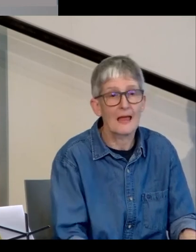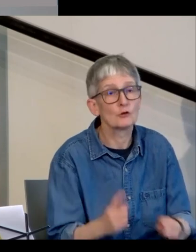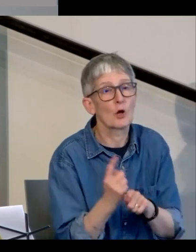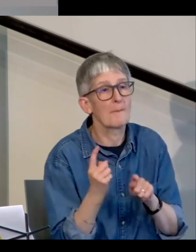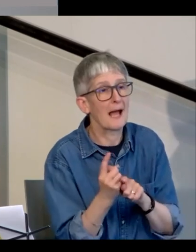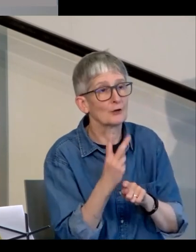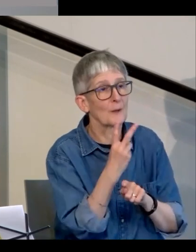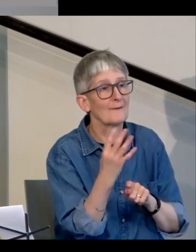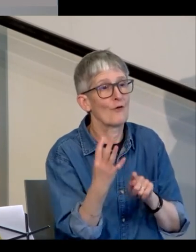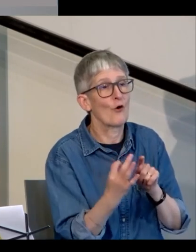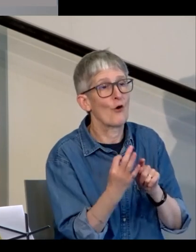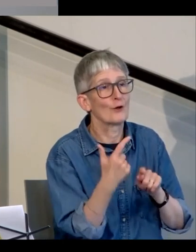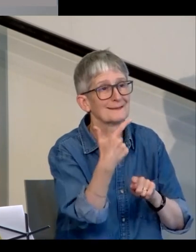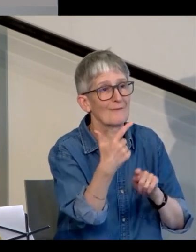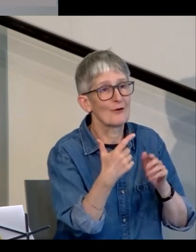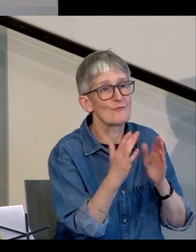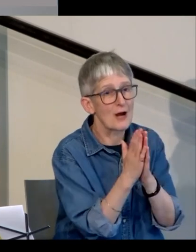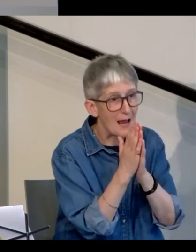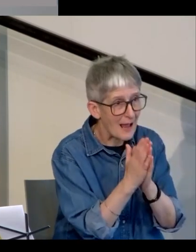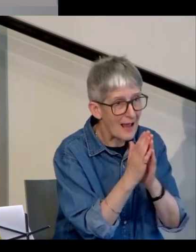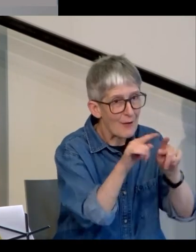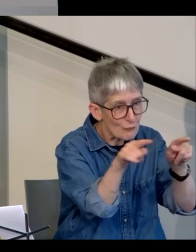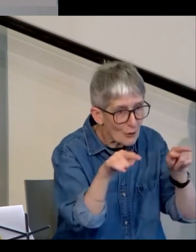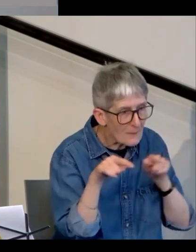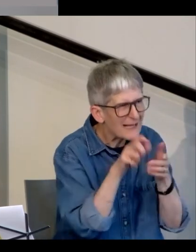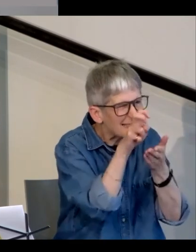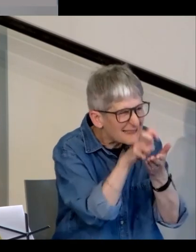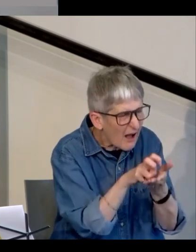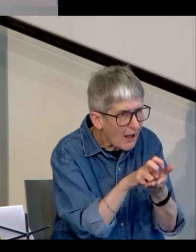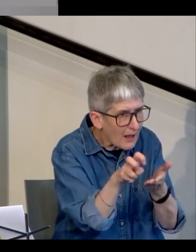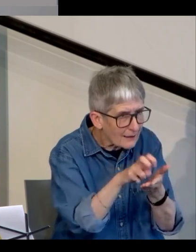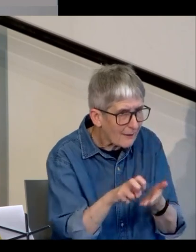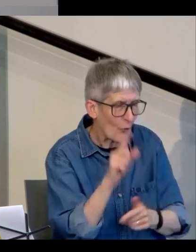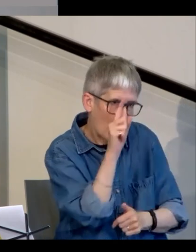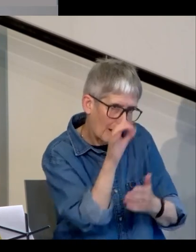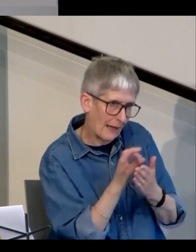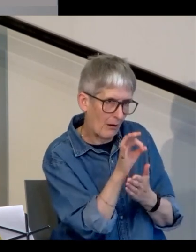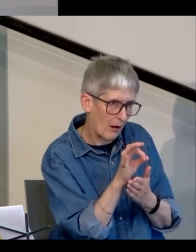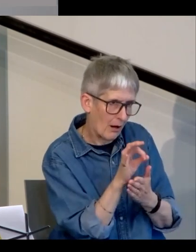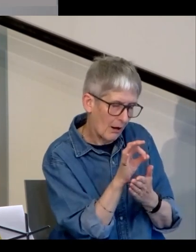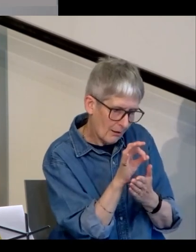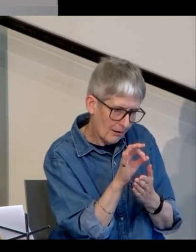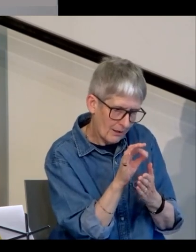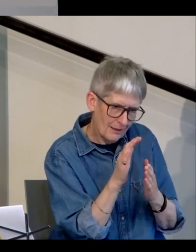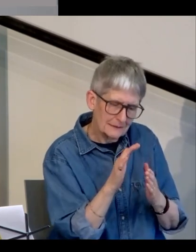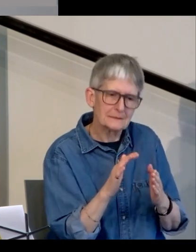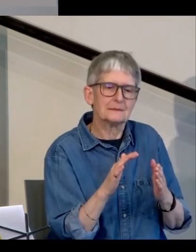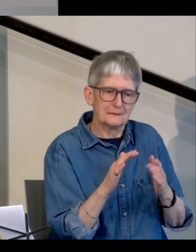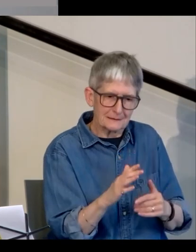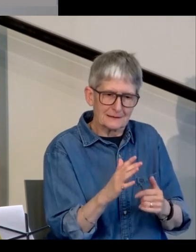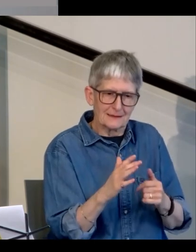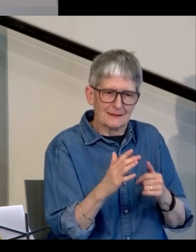room. So why not sign up for an hour or two and purposely,